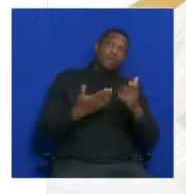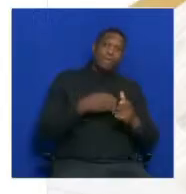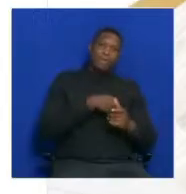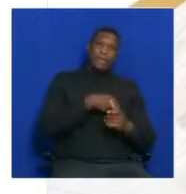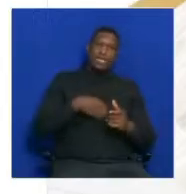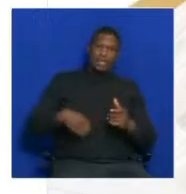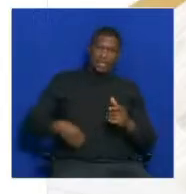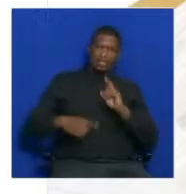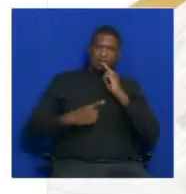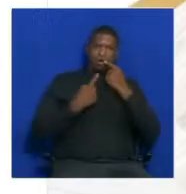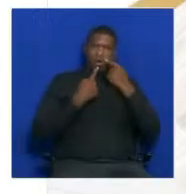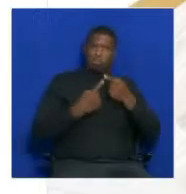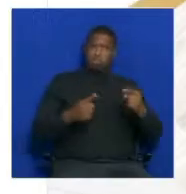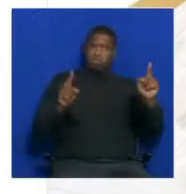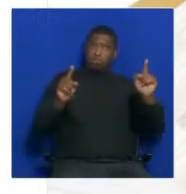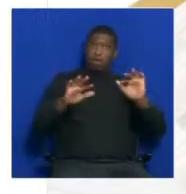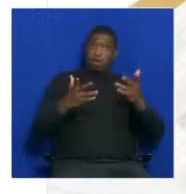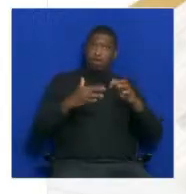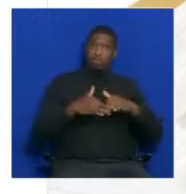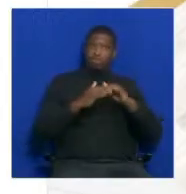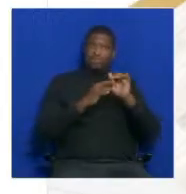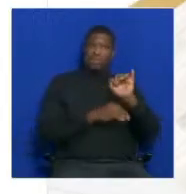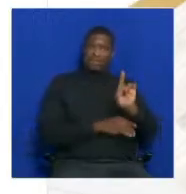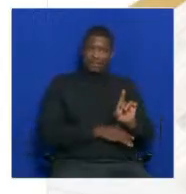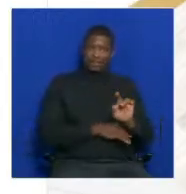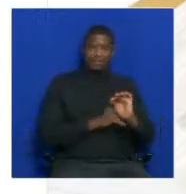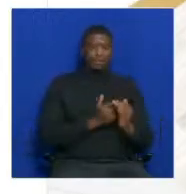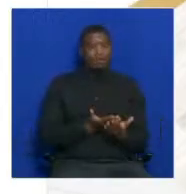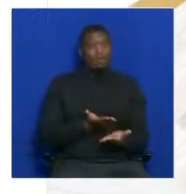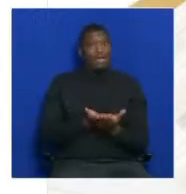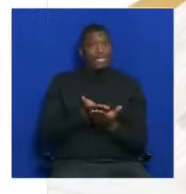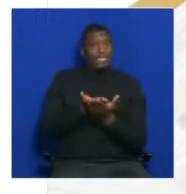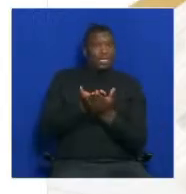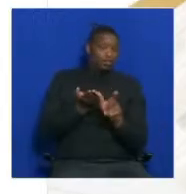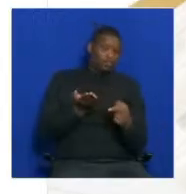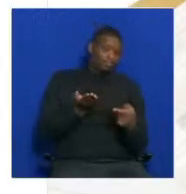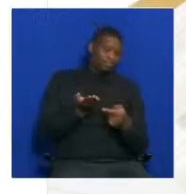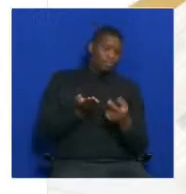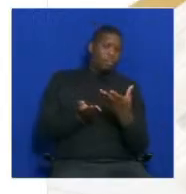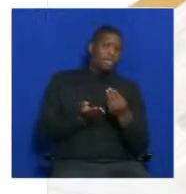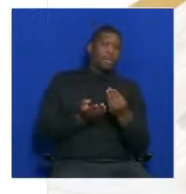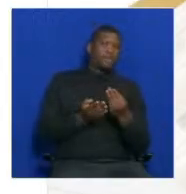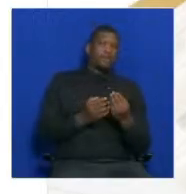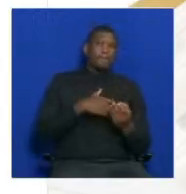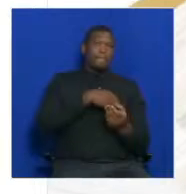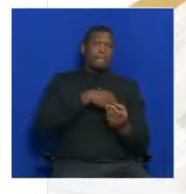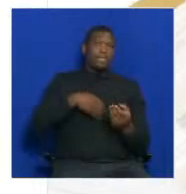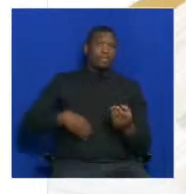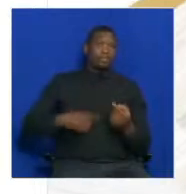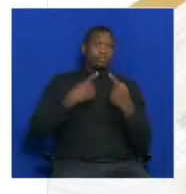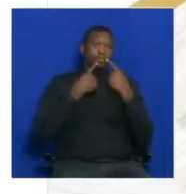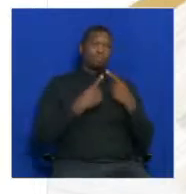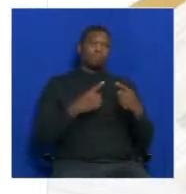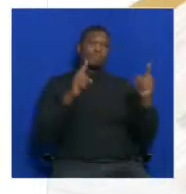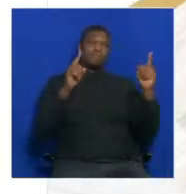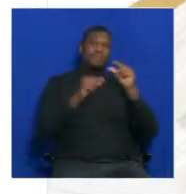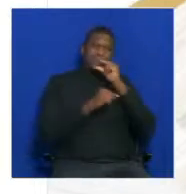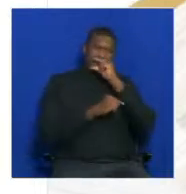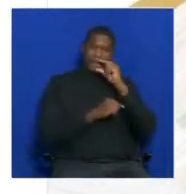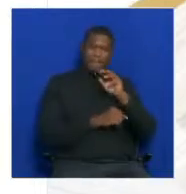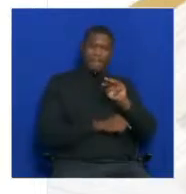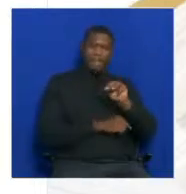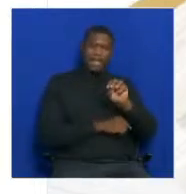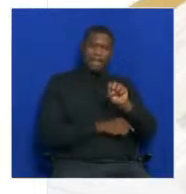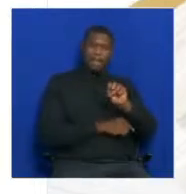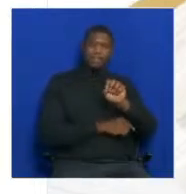establishing the ID. Attached is the presidential proclamation marked MS4. There was therefore